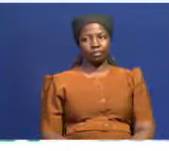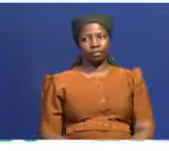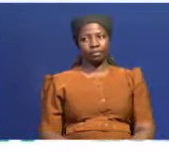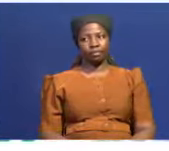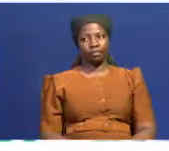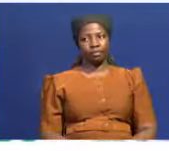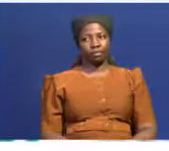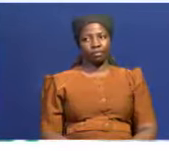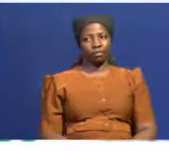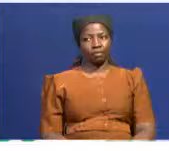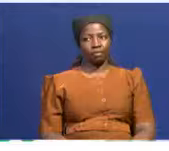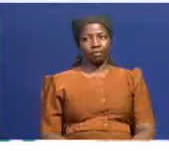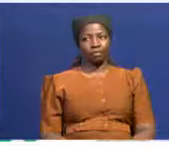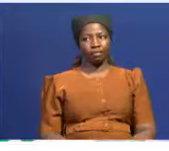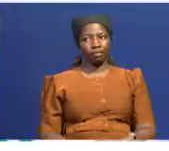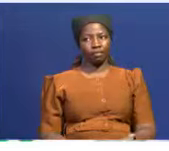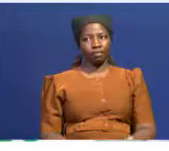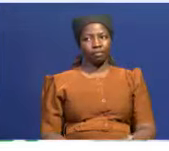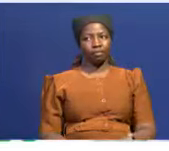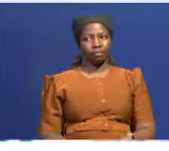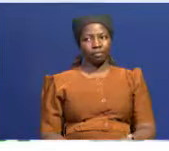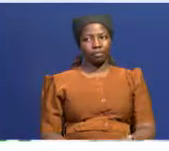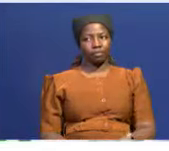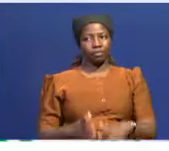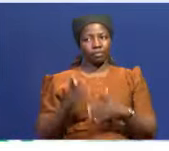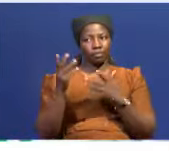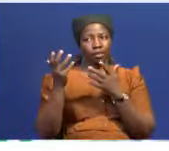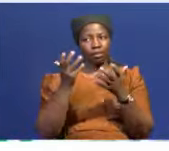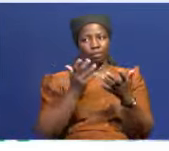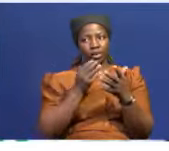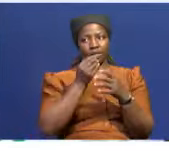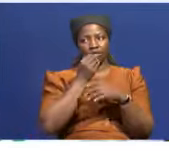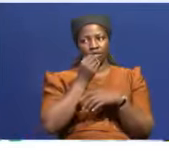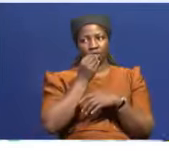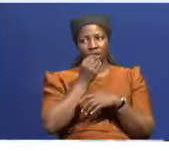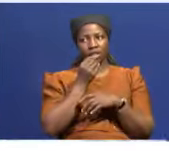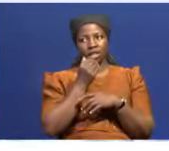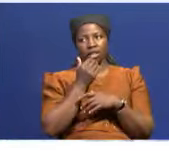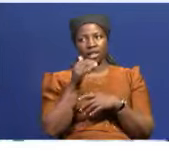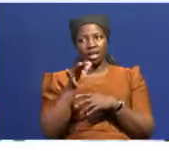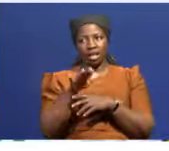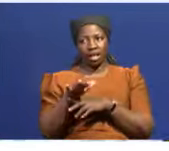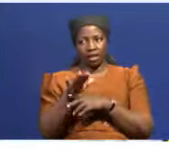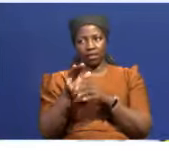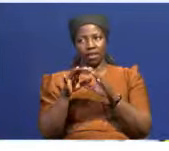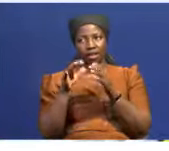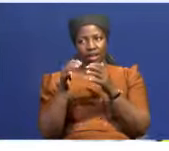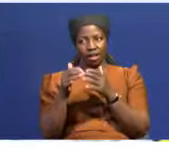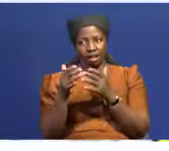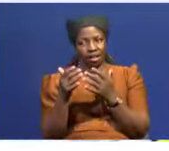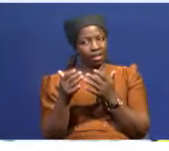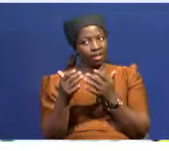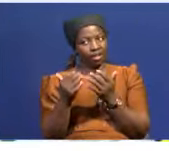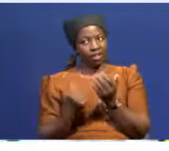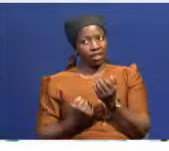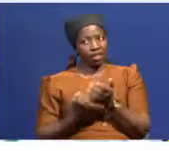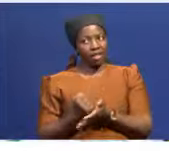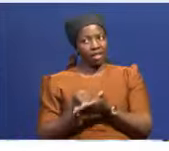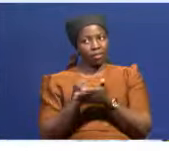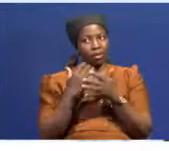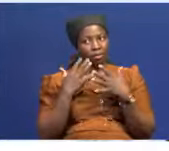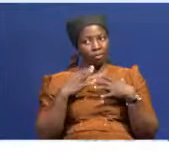wale wafara mingi sana. Bande ya shule, bande ya shule, matarasa. Nasaidia watu wale wako sana. Arusha